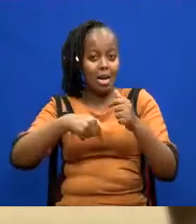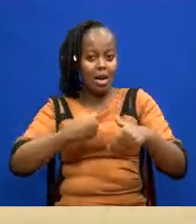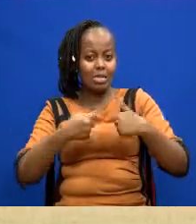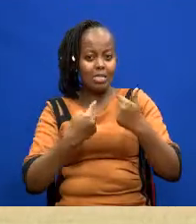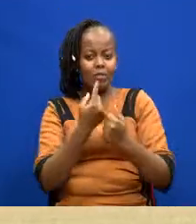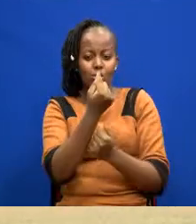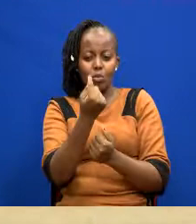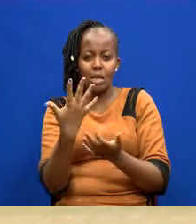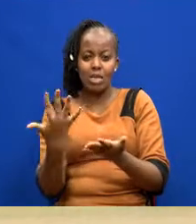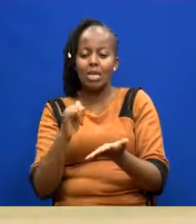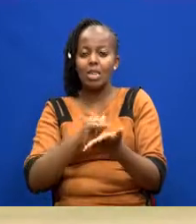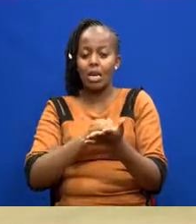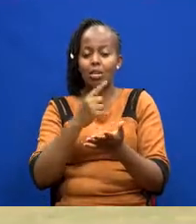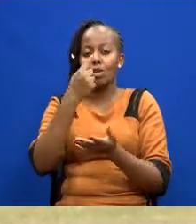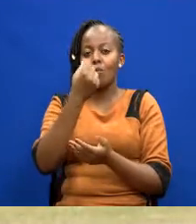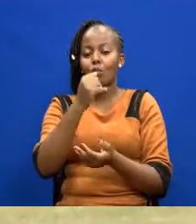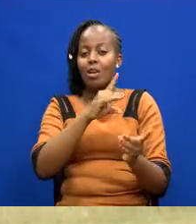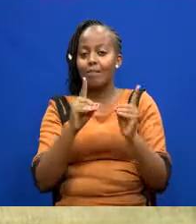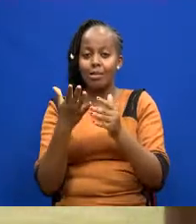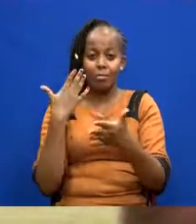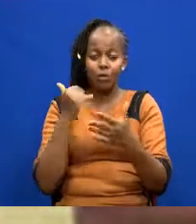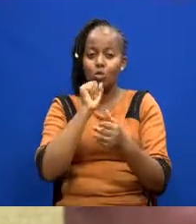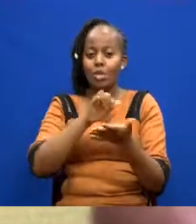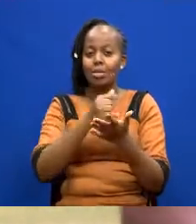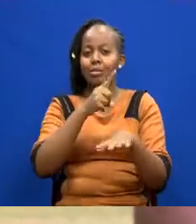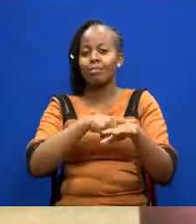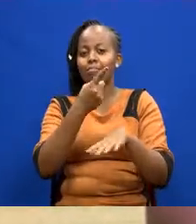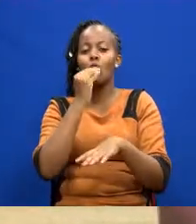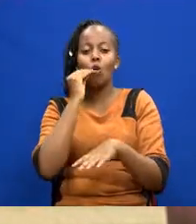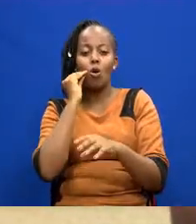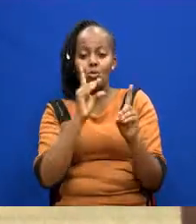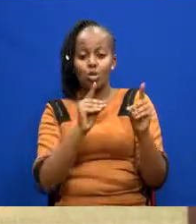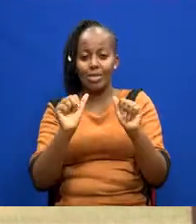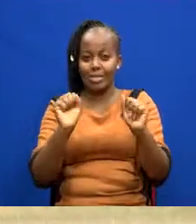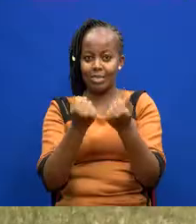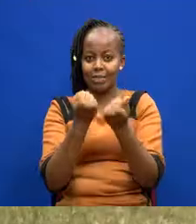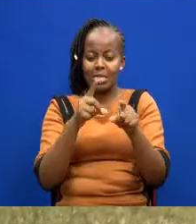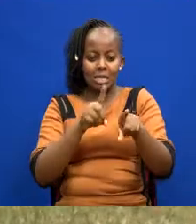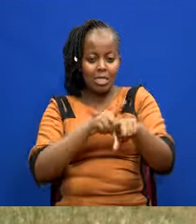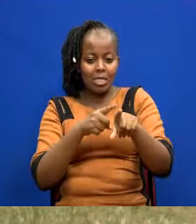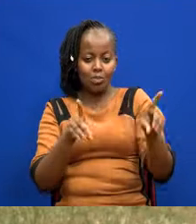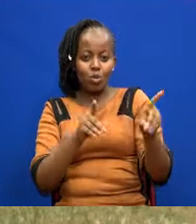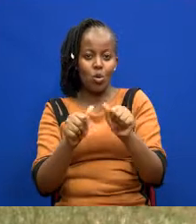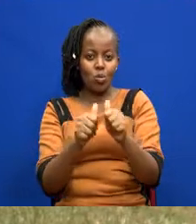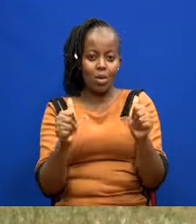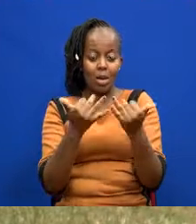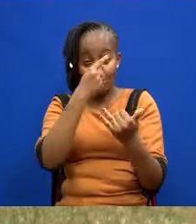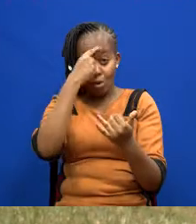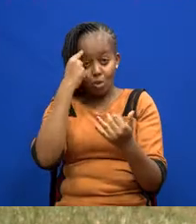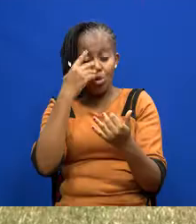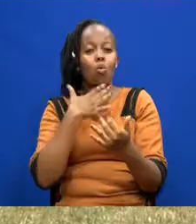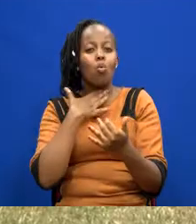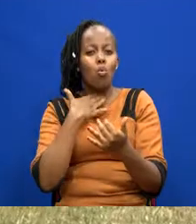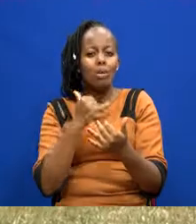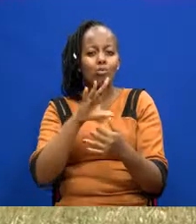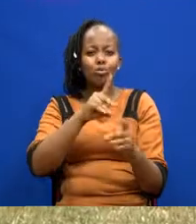the nitty-gritties of tackling so that you at home are doing it safely as well as appropriately, because we do